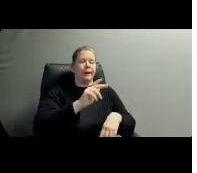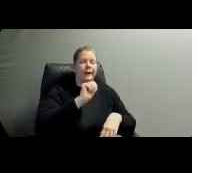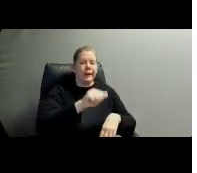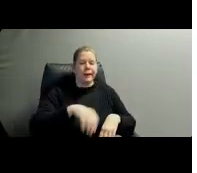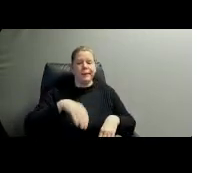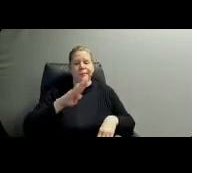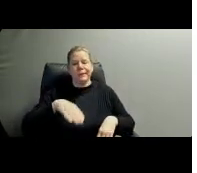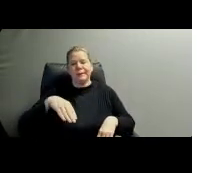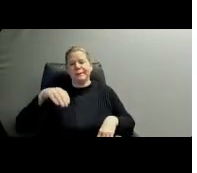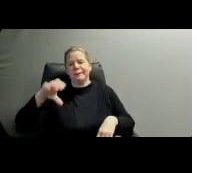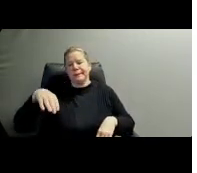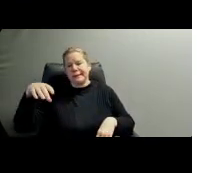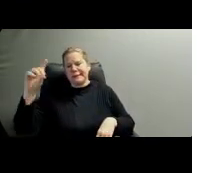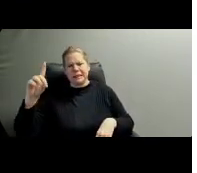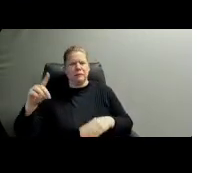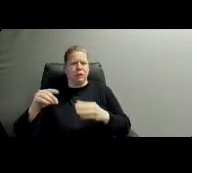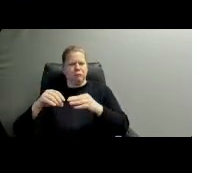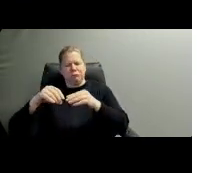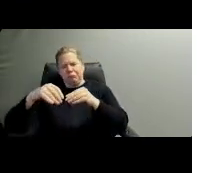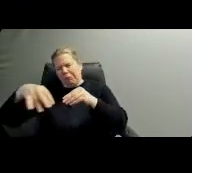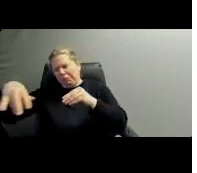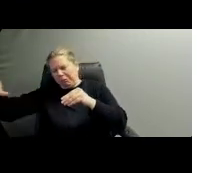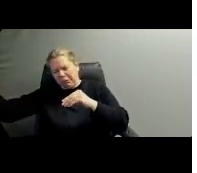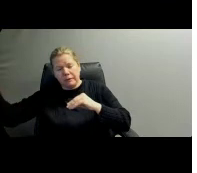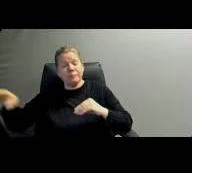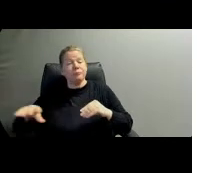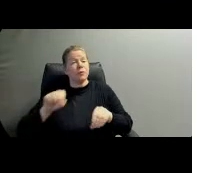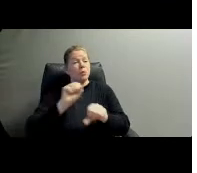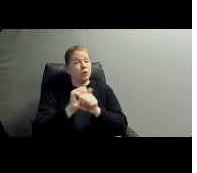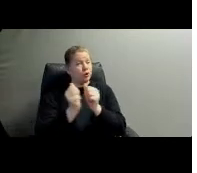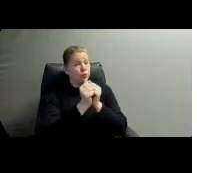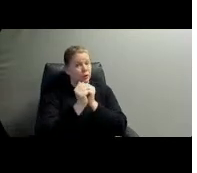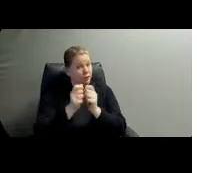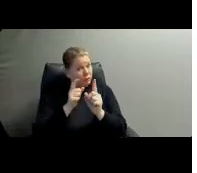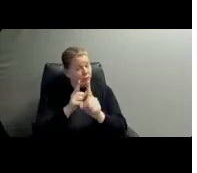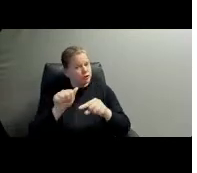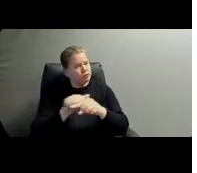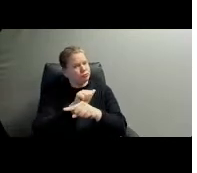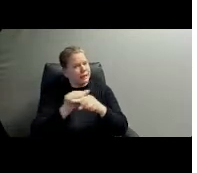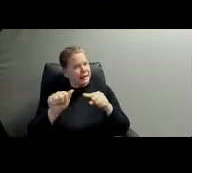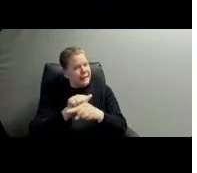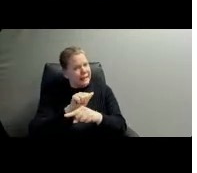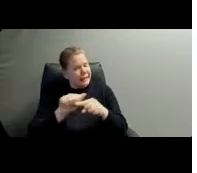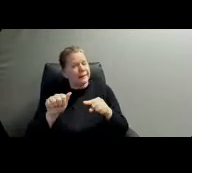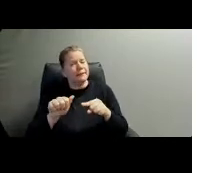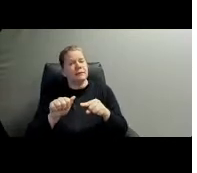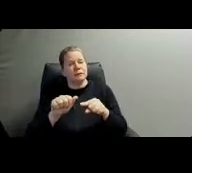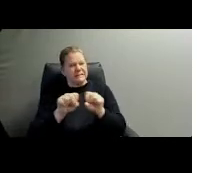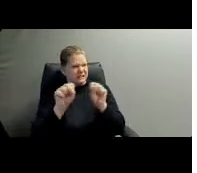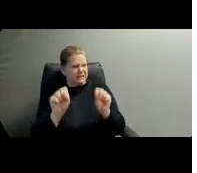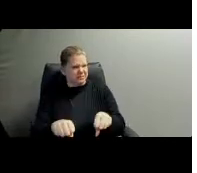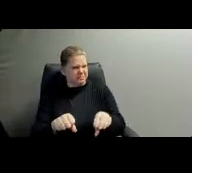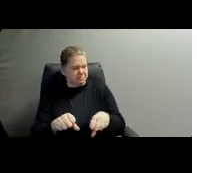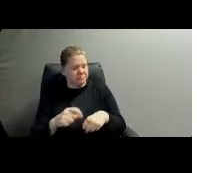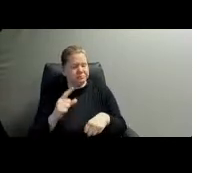more financial institutes as well who are collaborating together for training a central anti-money laundering system. So